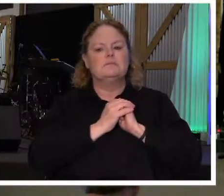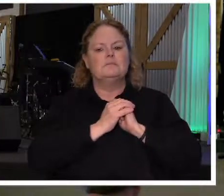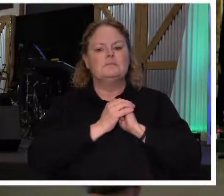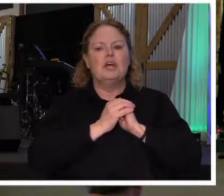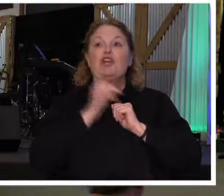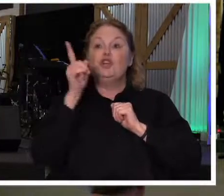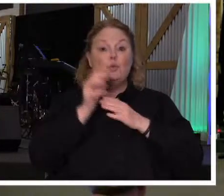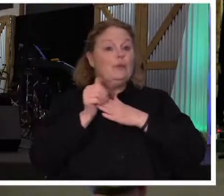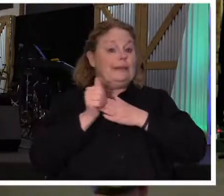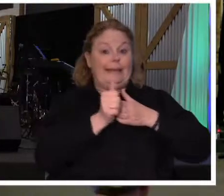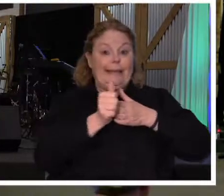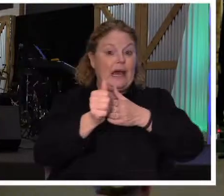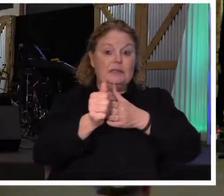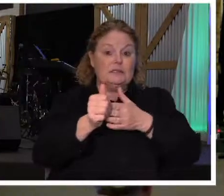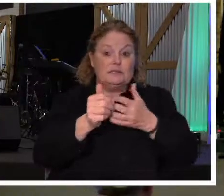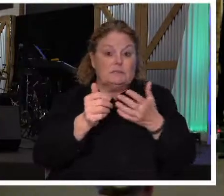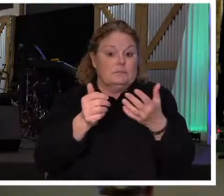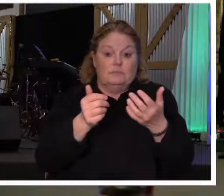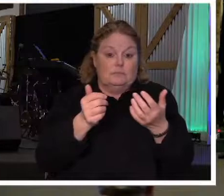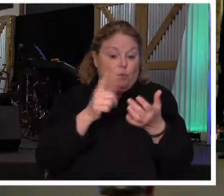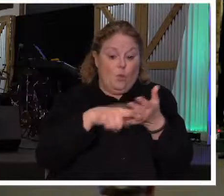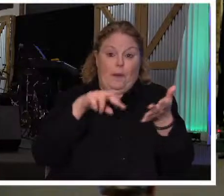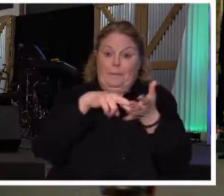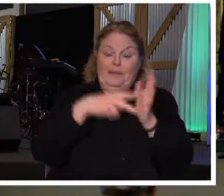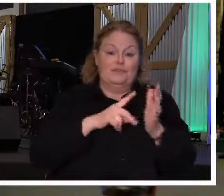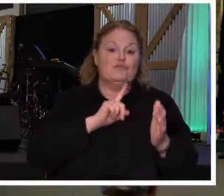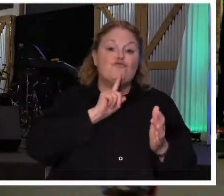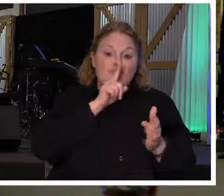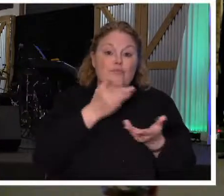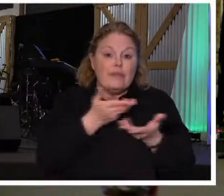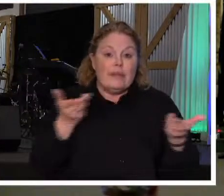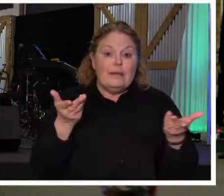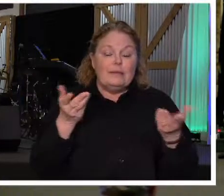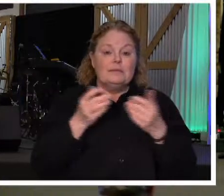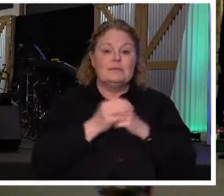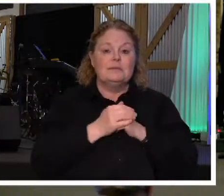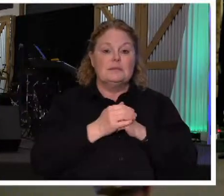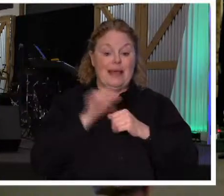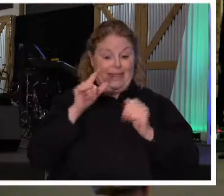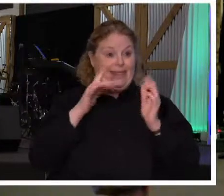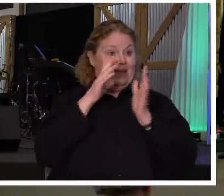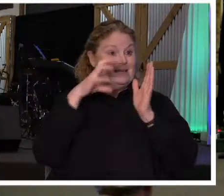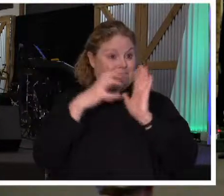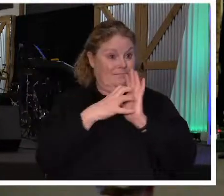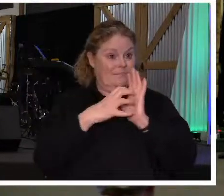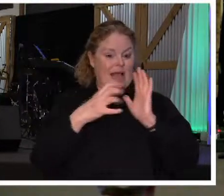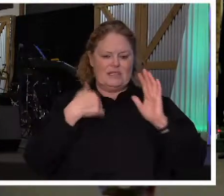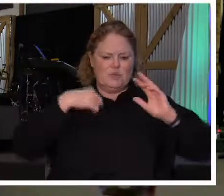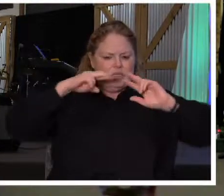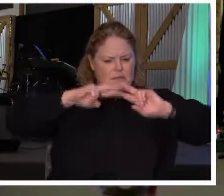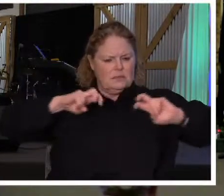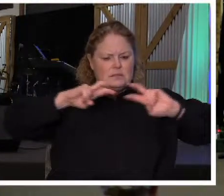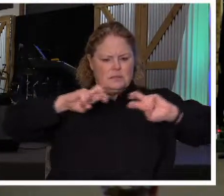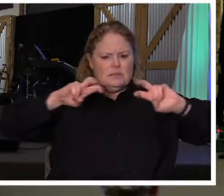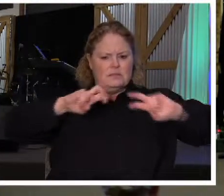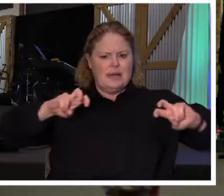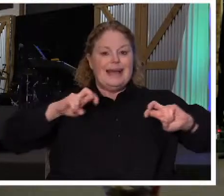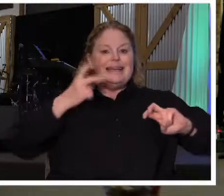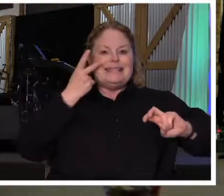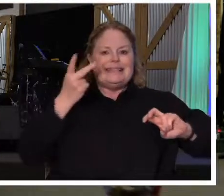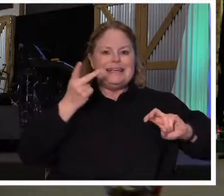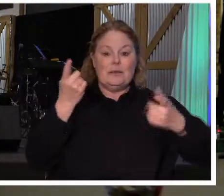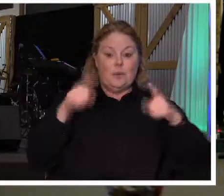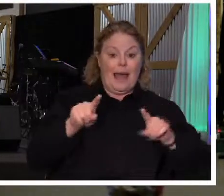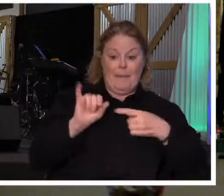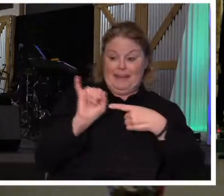because you lead us and guide us into all truth. As we begin to unpack this scripture and see the impact on Isaiah's life, and